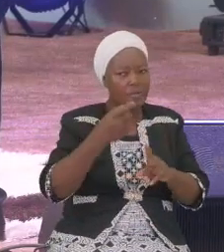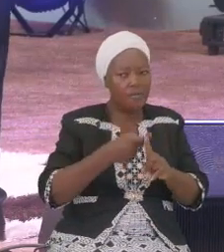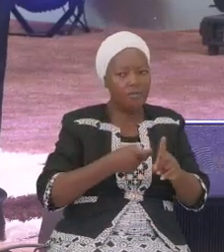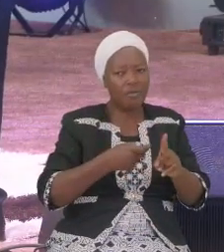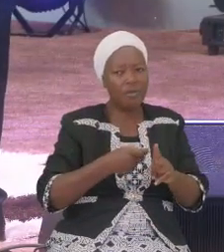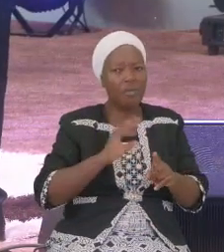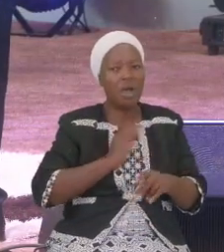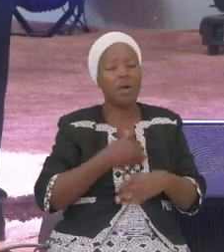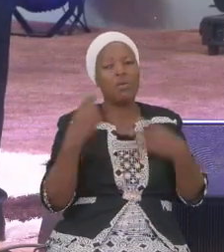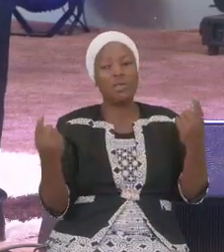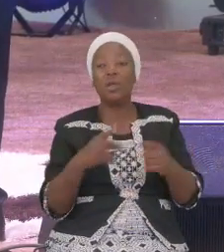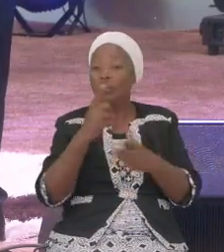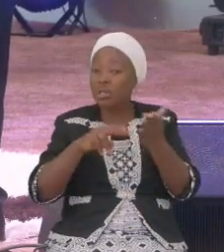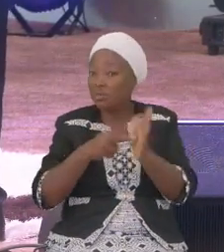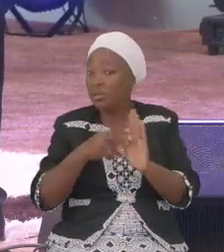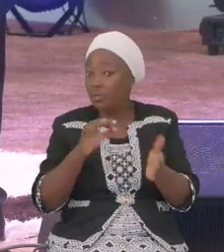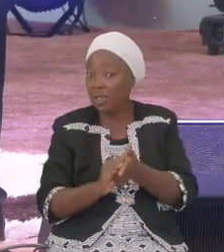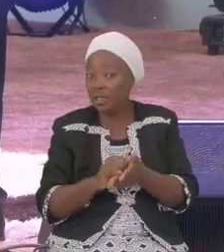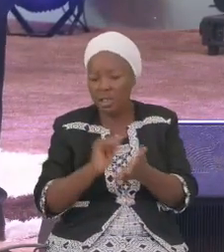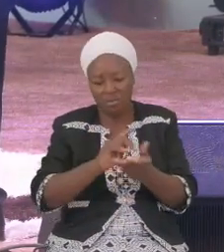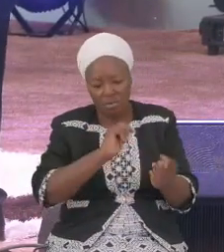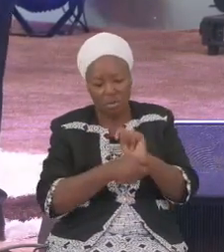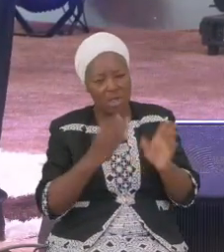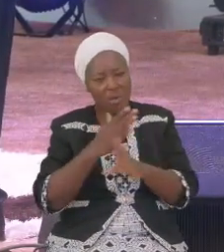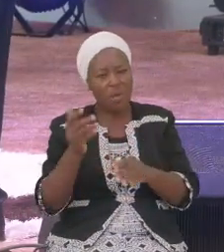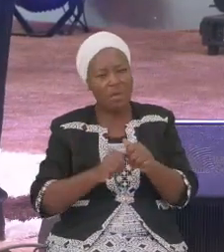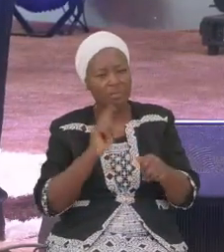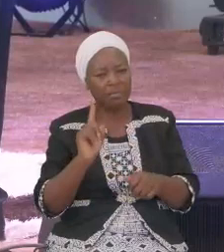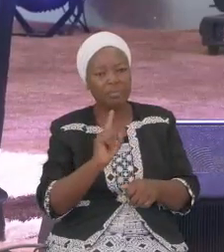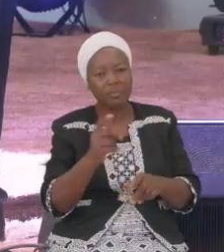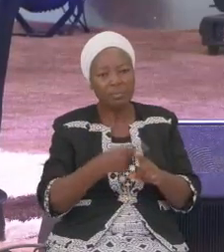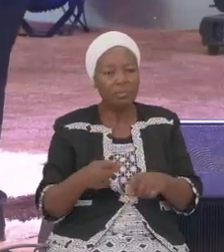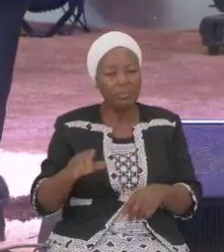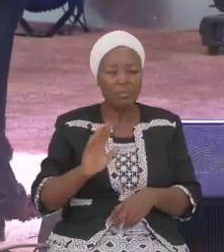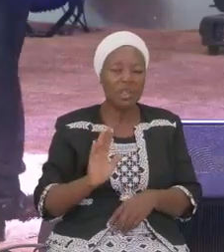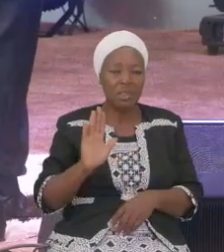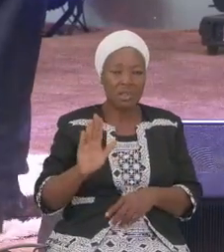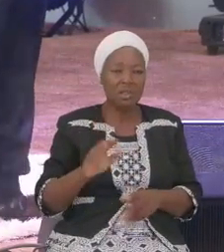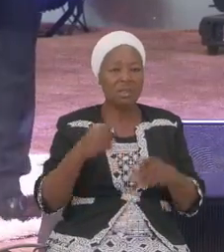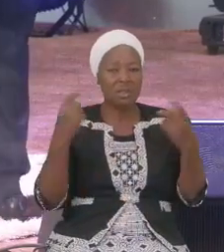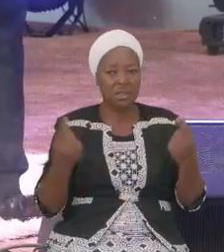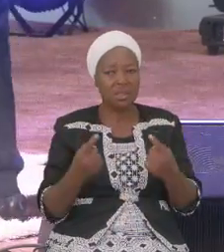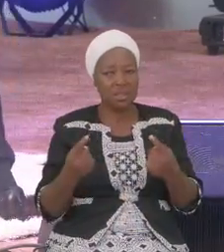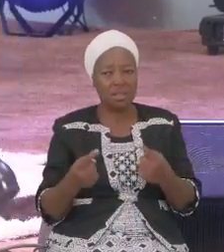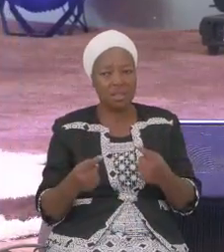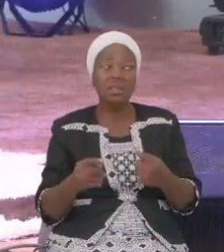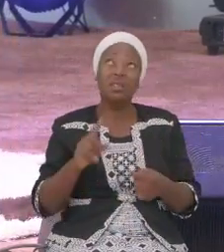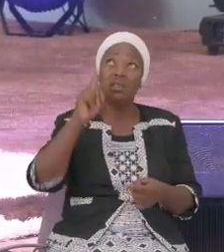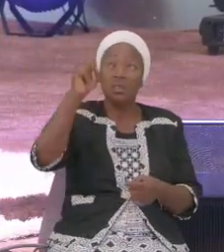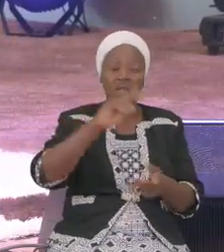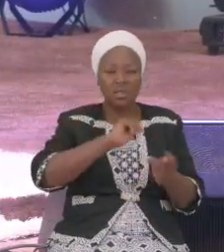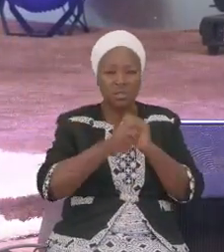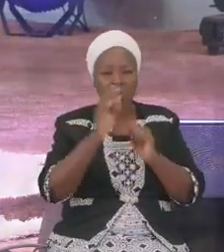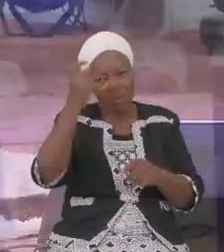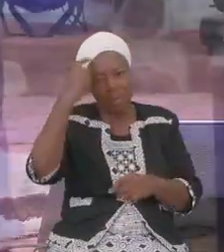our iniquities. What does that mean? Turning away everyone from his iniquities. It turns your mind away. You don't